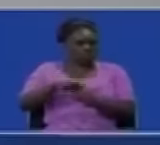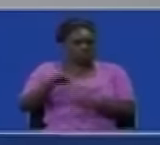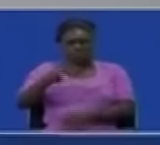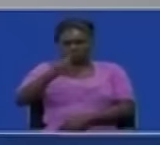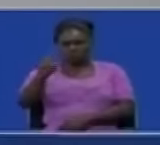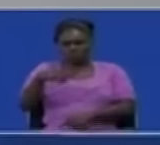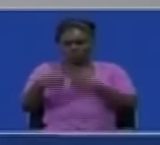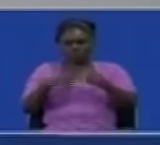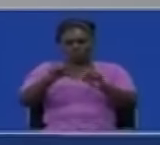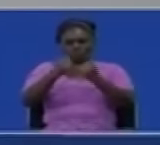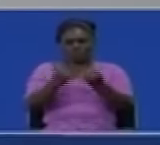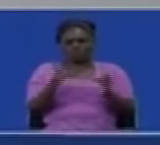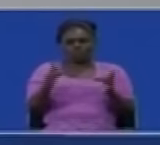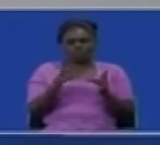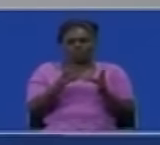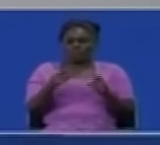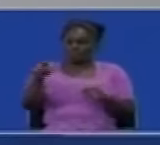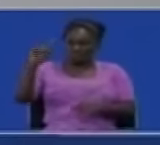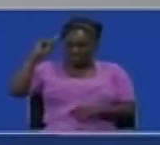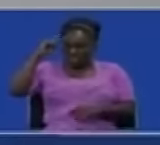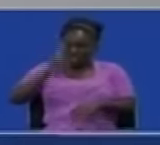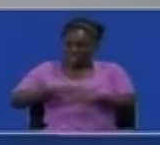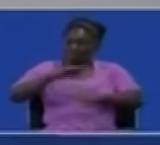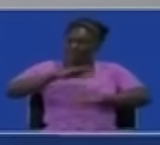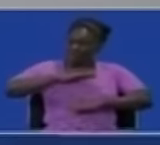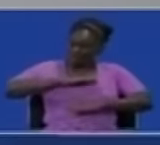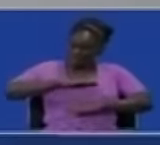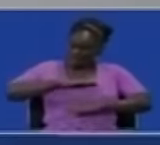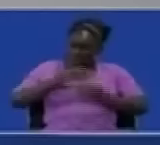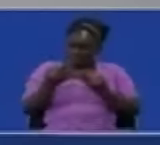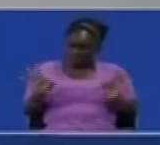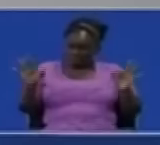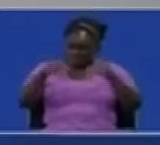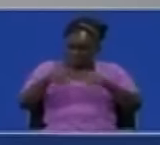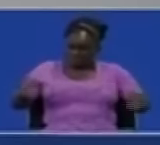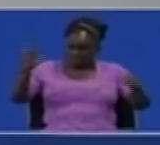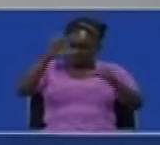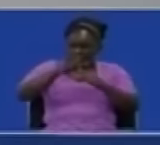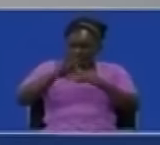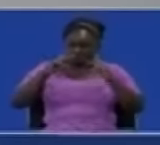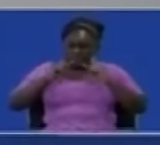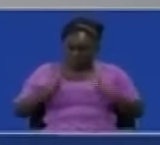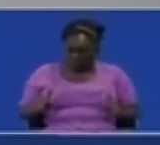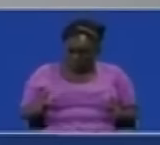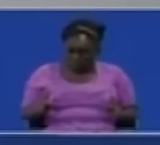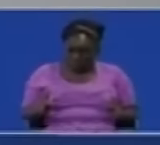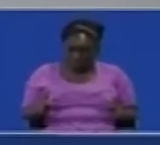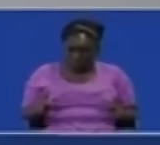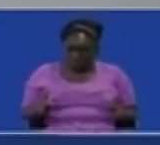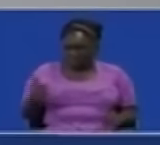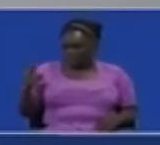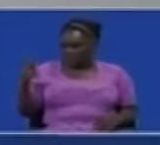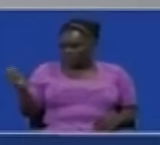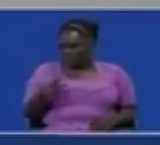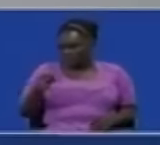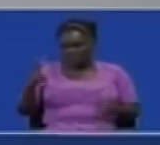question continues on social media. Do you think we have enough time to have a credible, free, fair, and peaceful election in